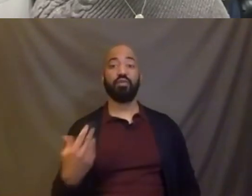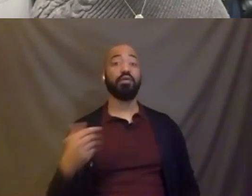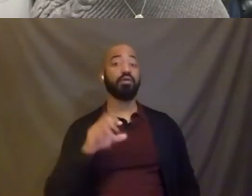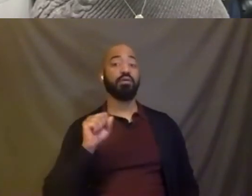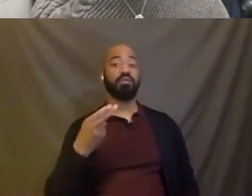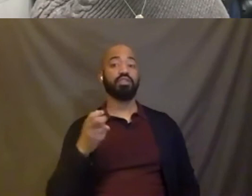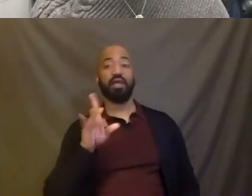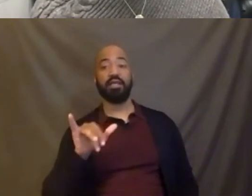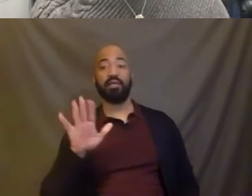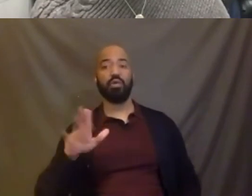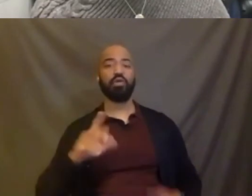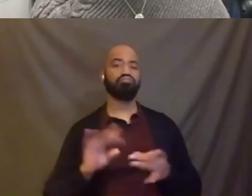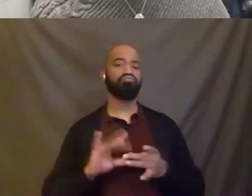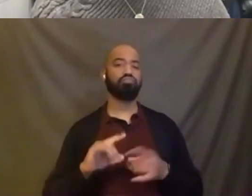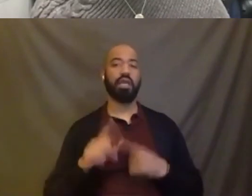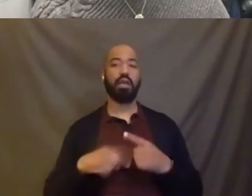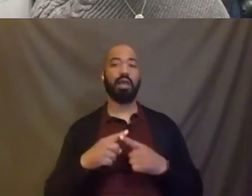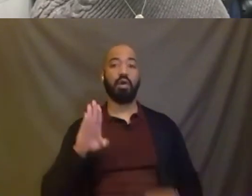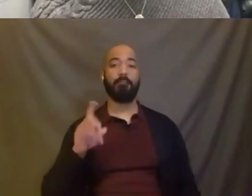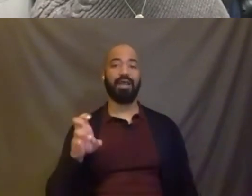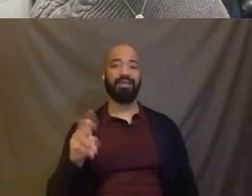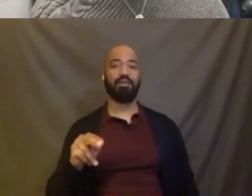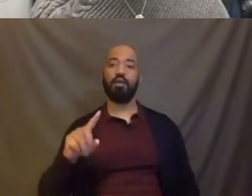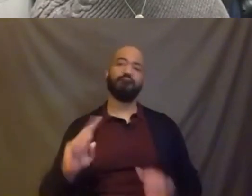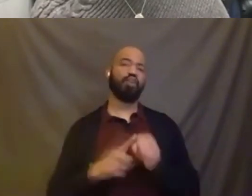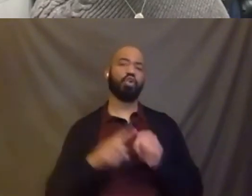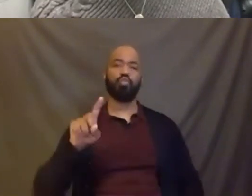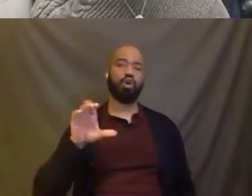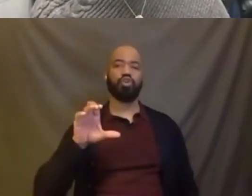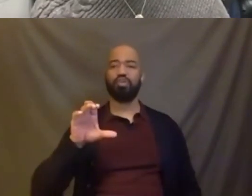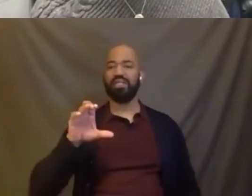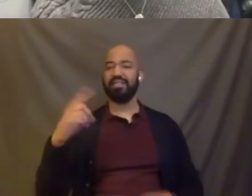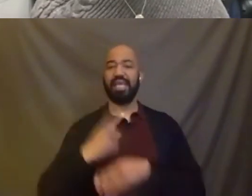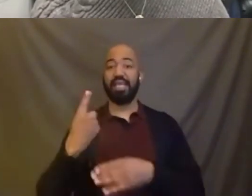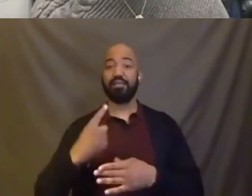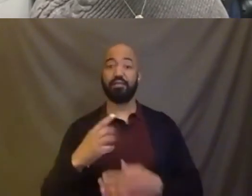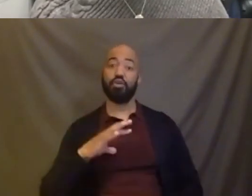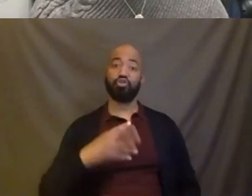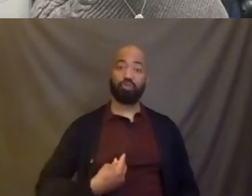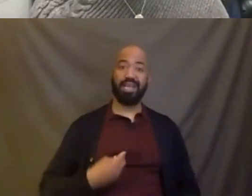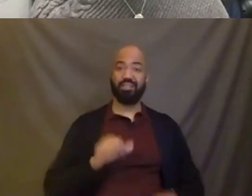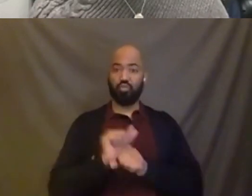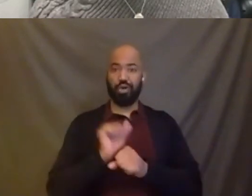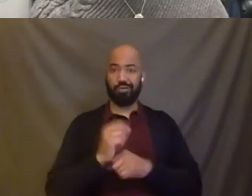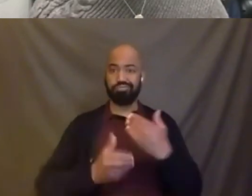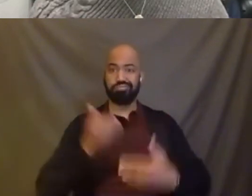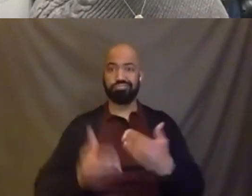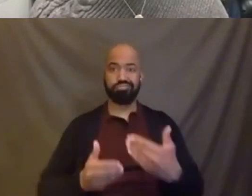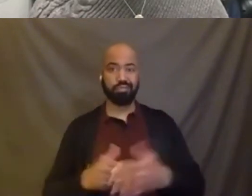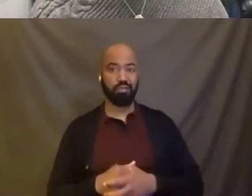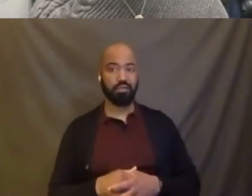gonna talk about the Biden's first 100 days and what some of the trans advances are. Not very many